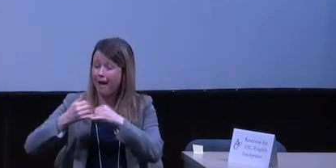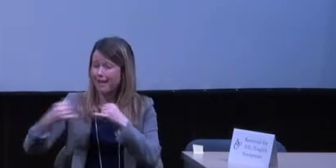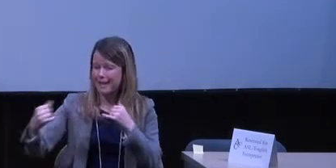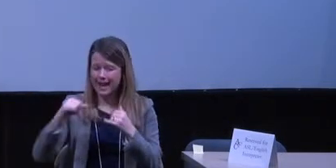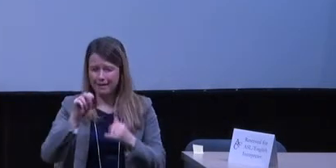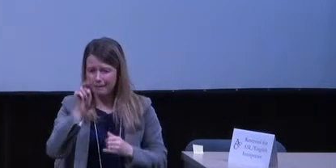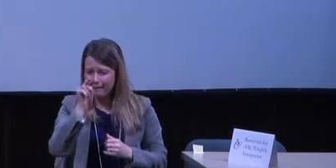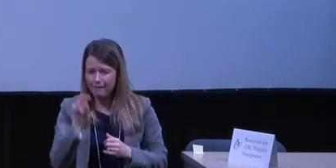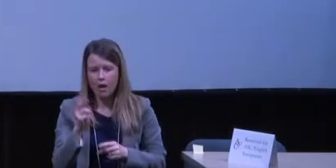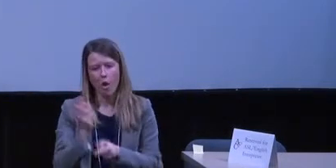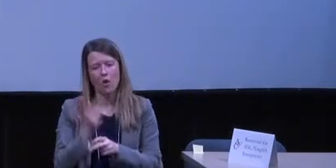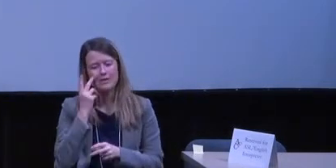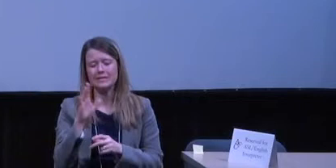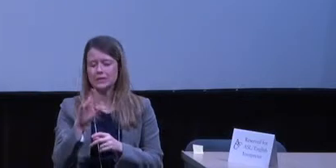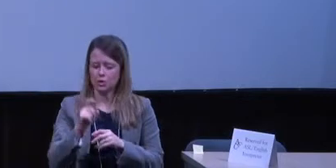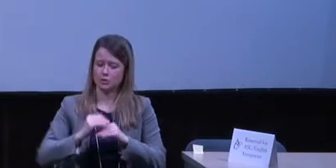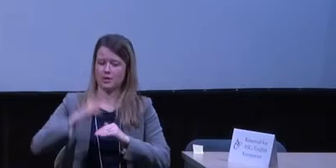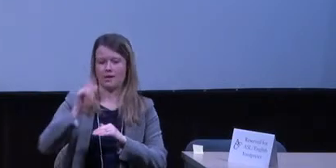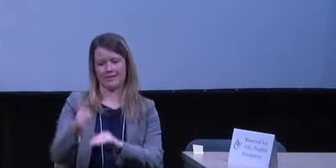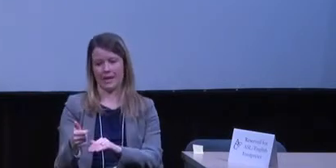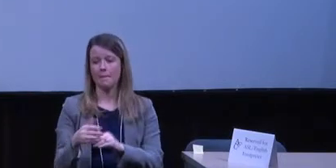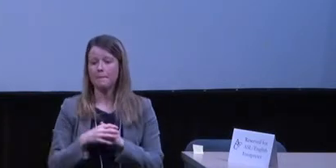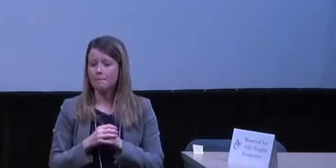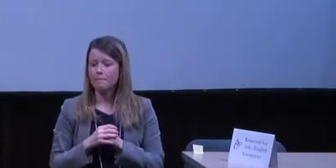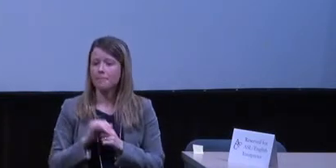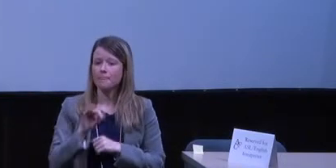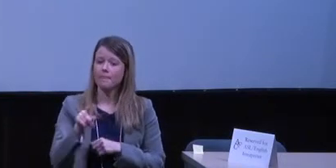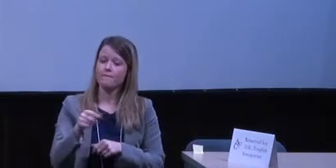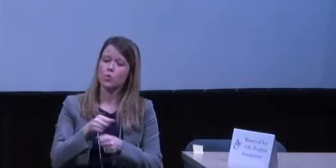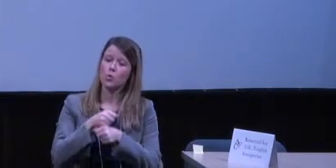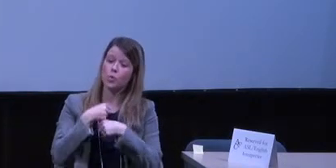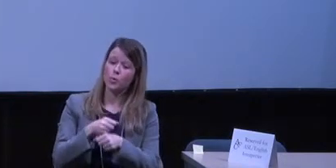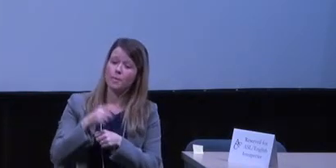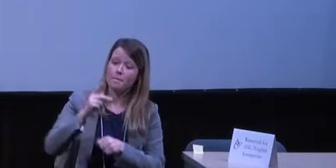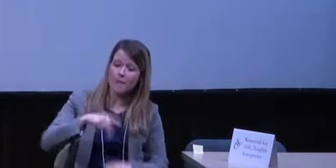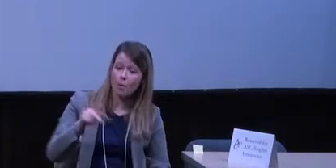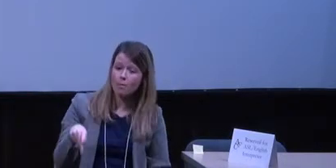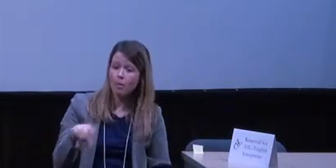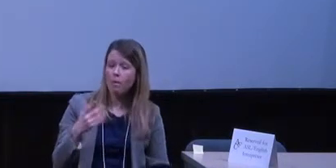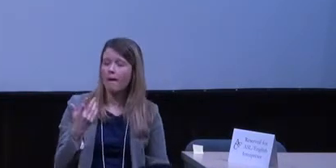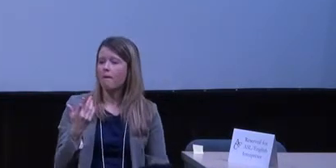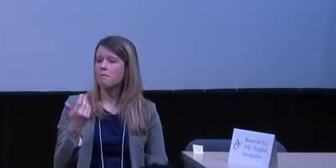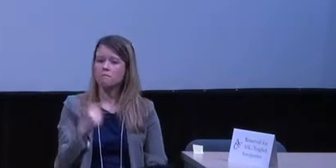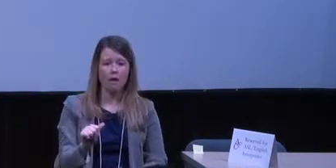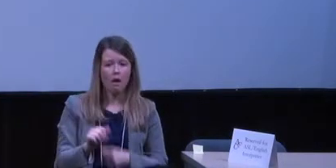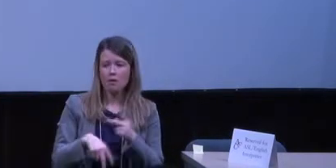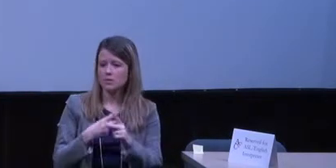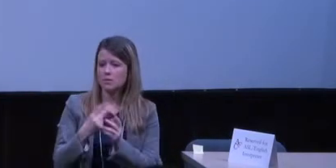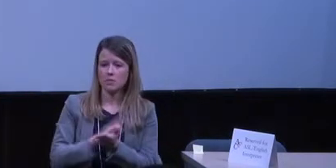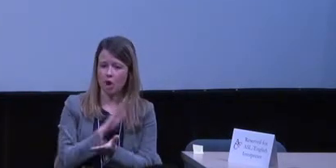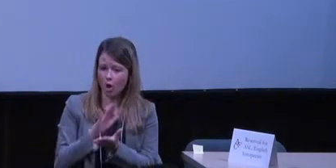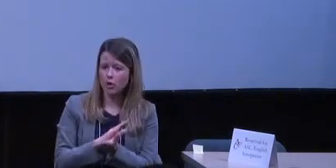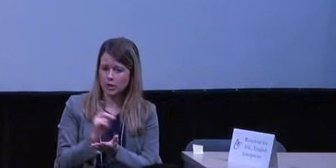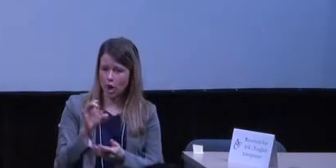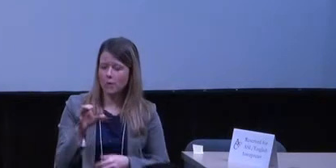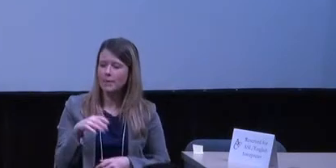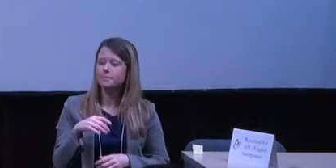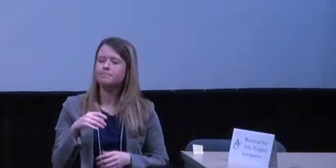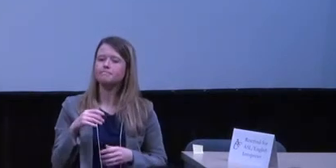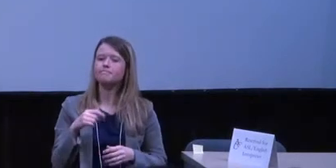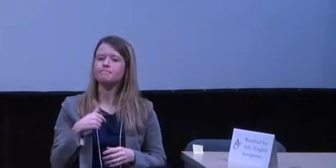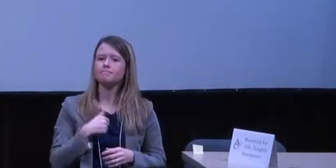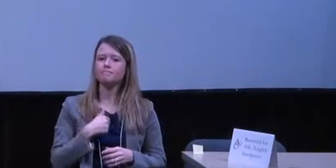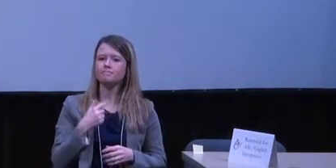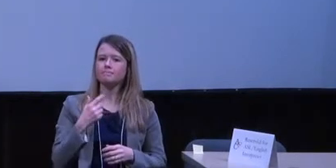So when you're creating maybe a PowerPoint or any sort of a document, I like to draw the attention